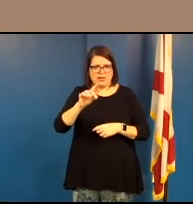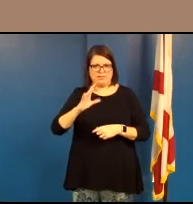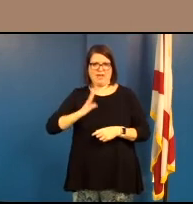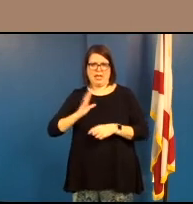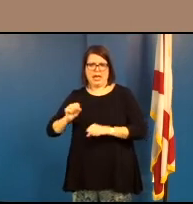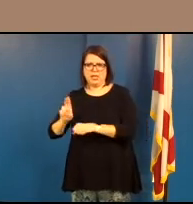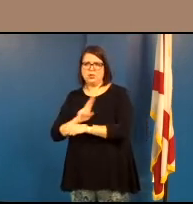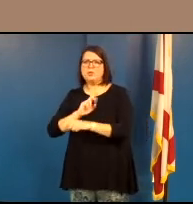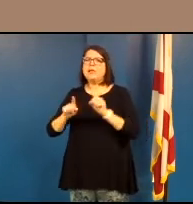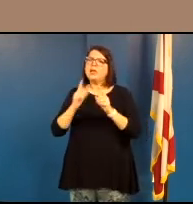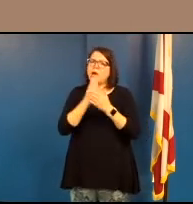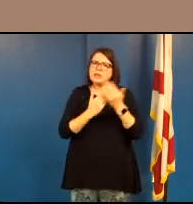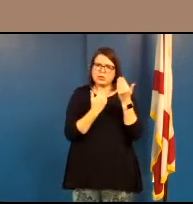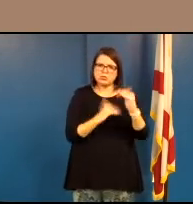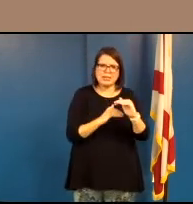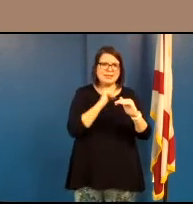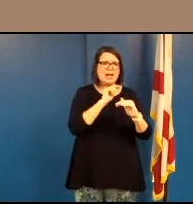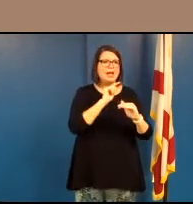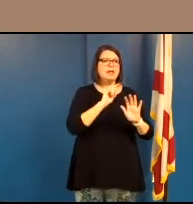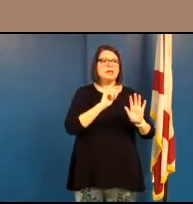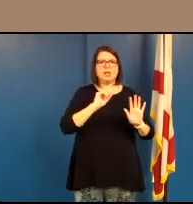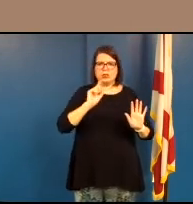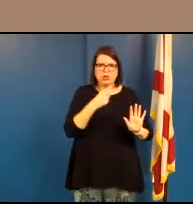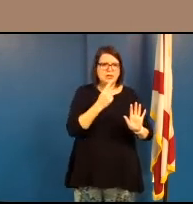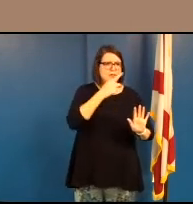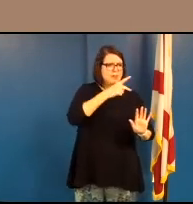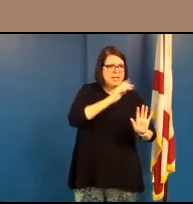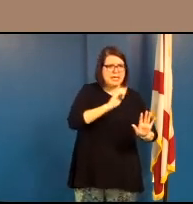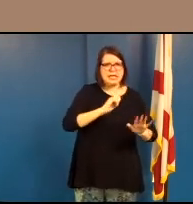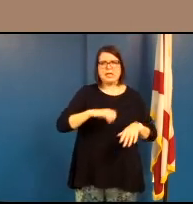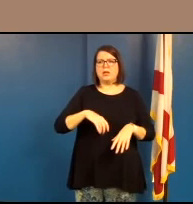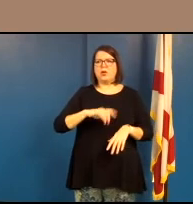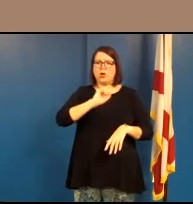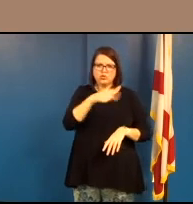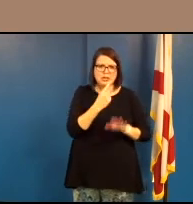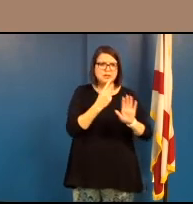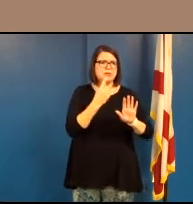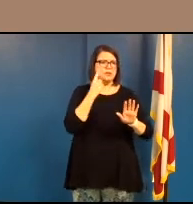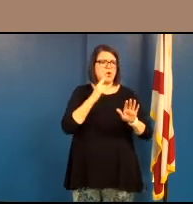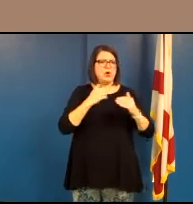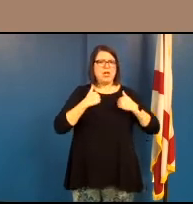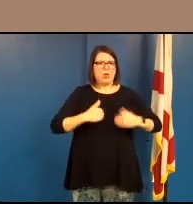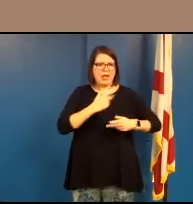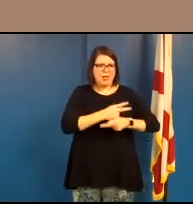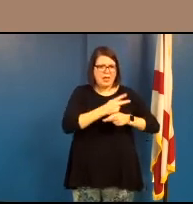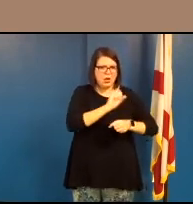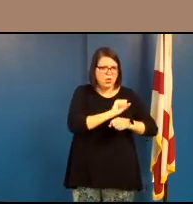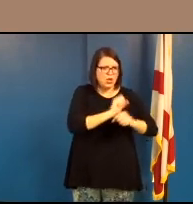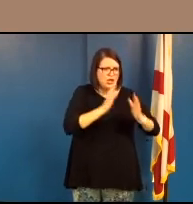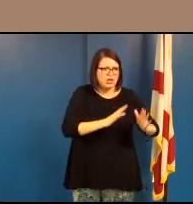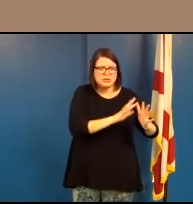and testing materials. So they're trying to release the restrictions on that. If that's released, then that's a lot of money that will be made available to make up